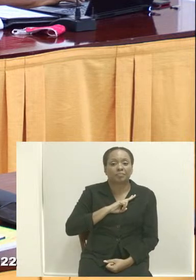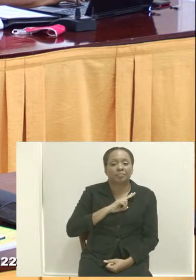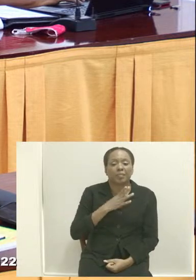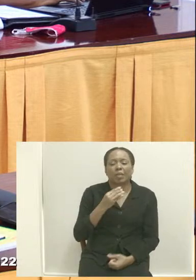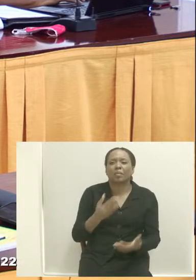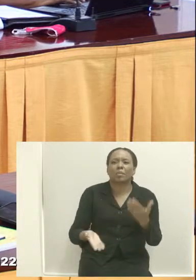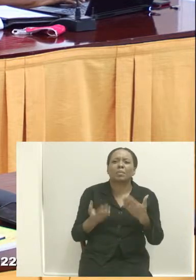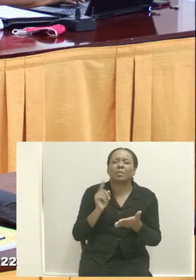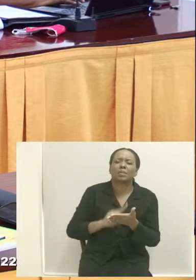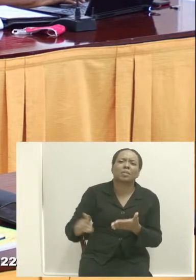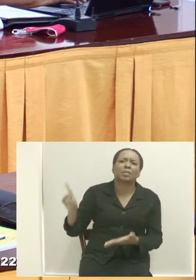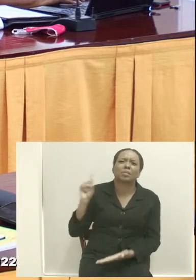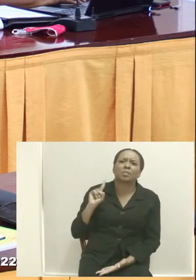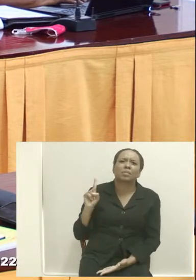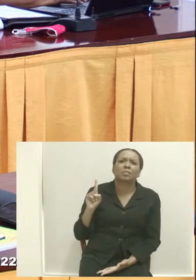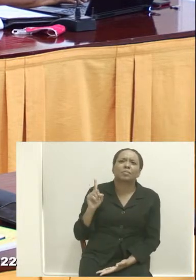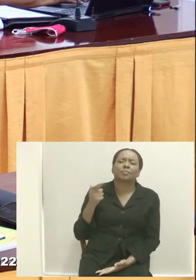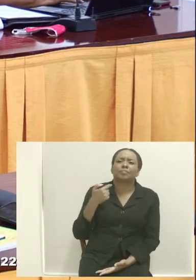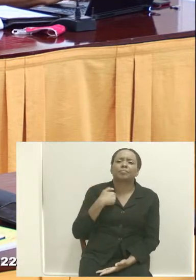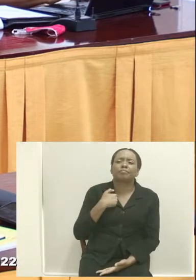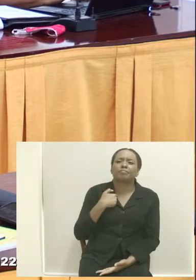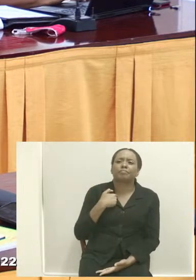a notice from her indicating that the